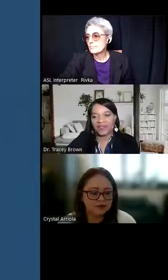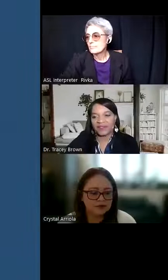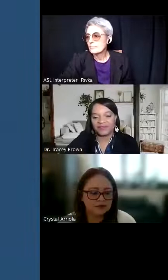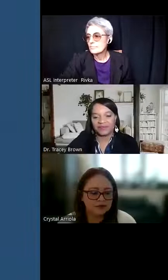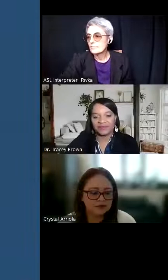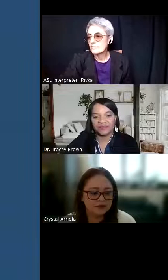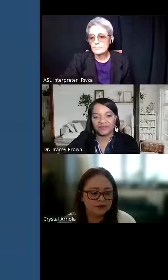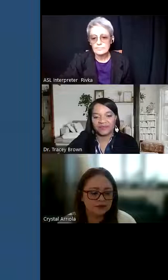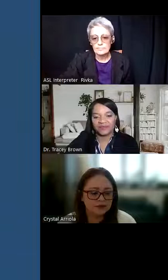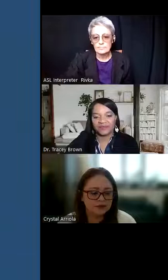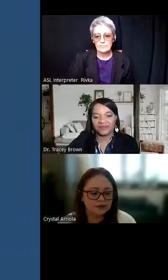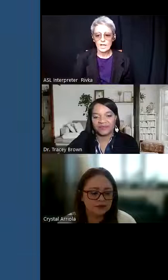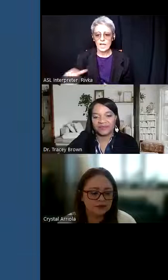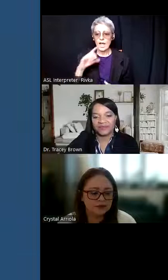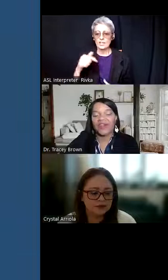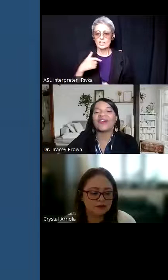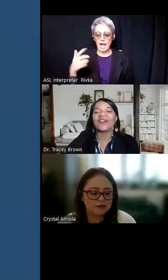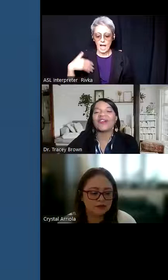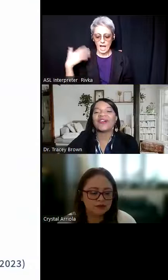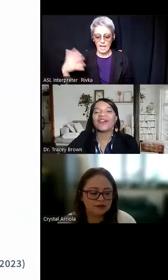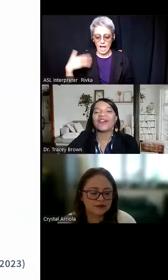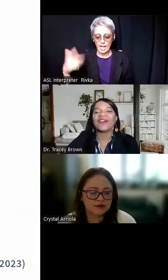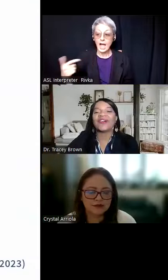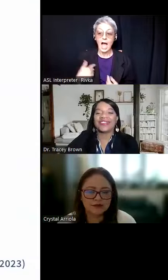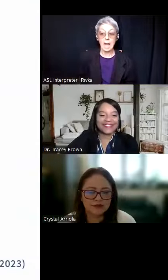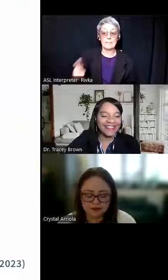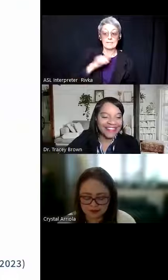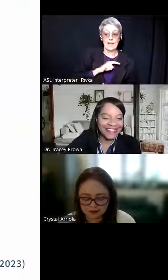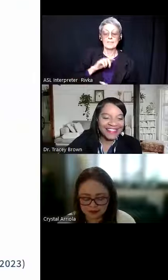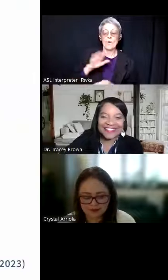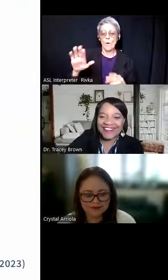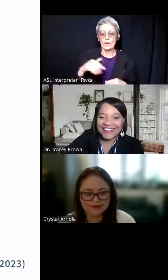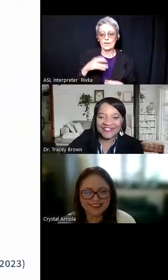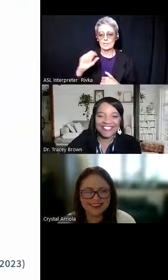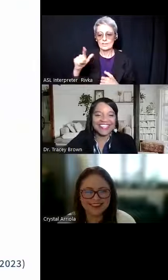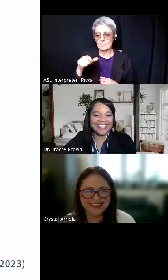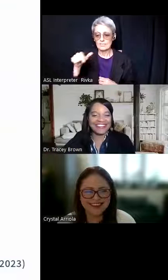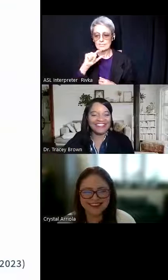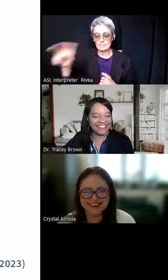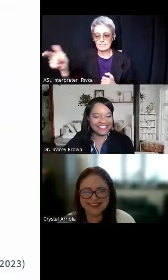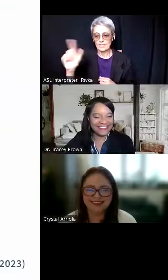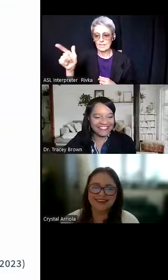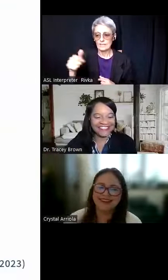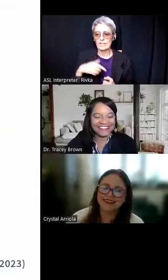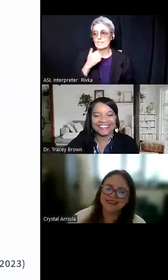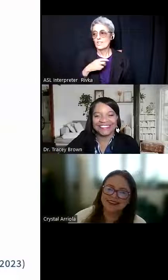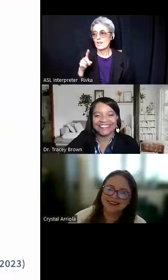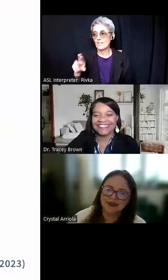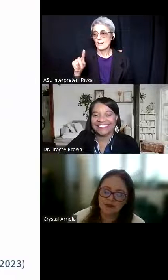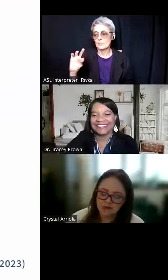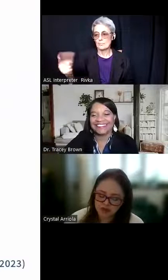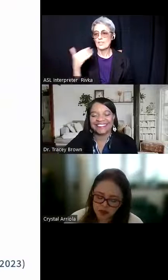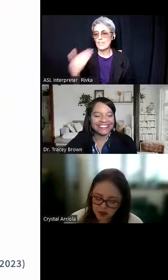Actually, I do the next one, so go ahead. Go ahead. Crystal is coming up. Sorry, Dr. Verge, thank you. No, that's